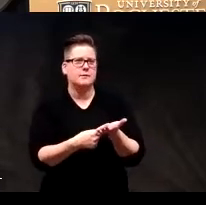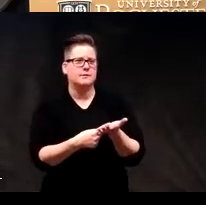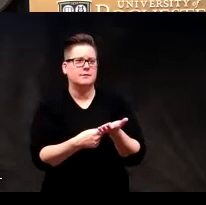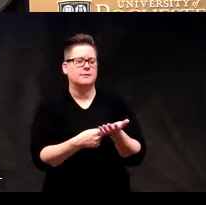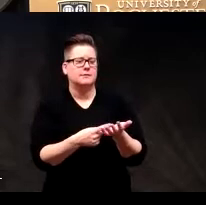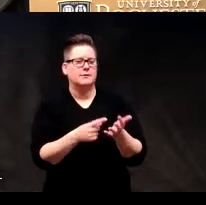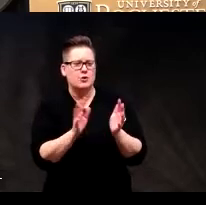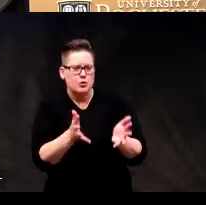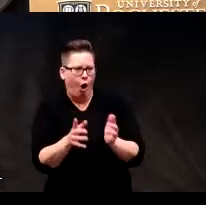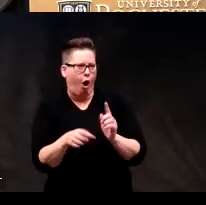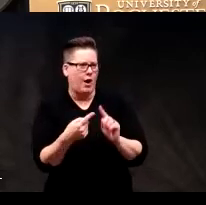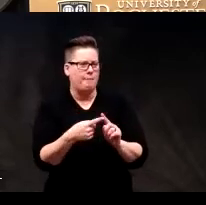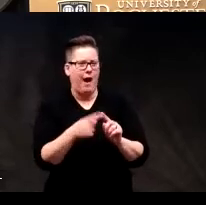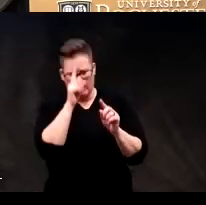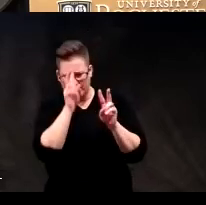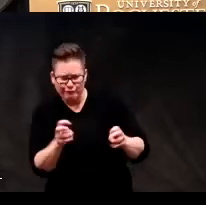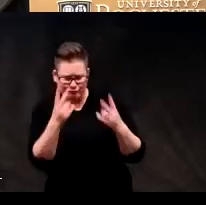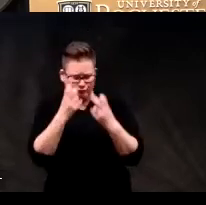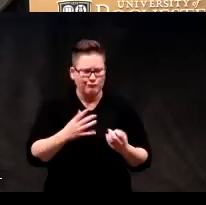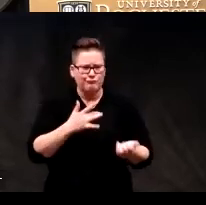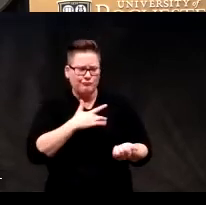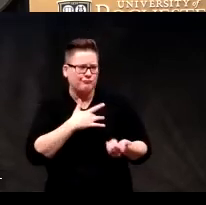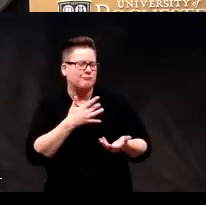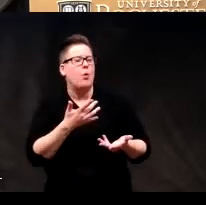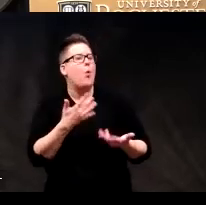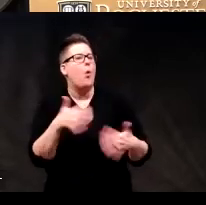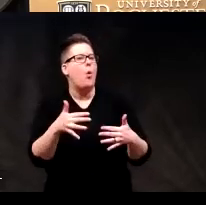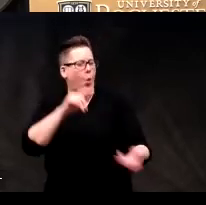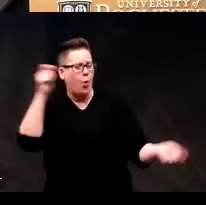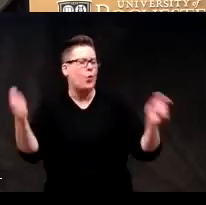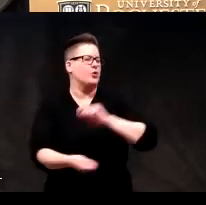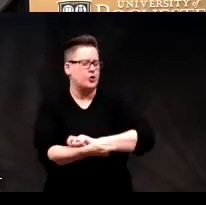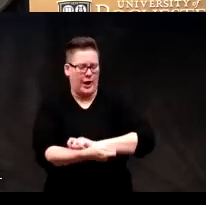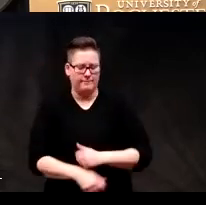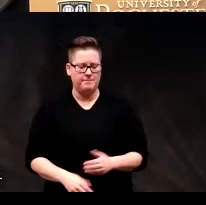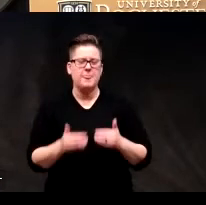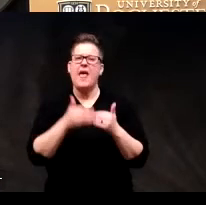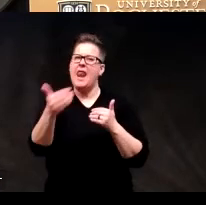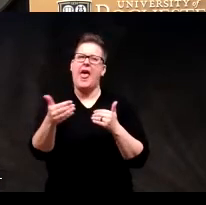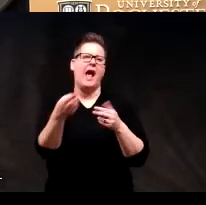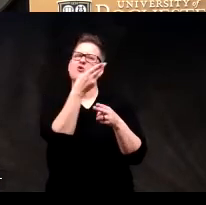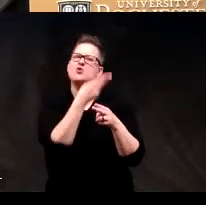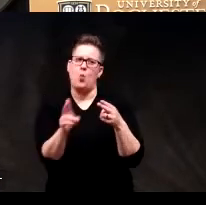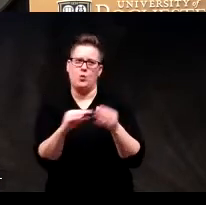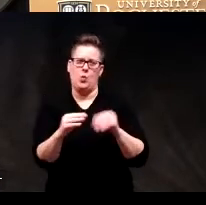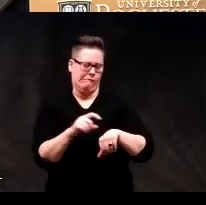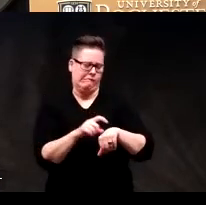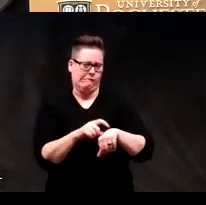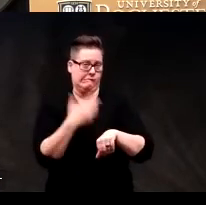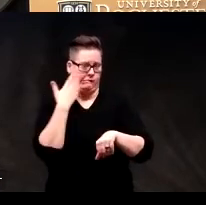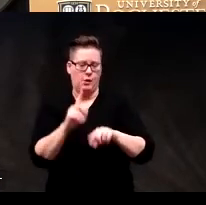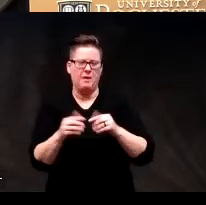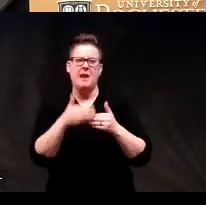insides, it can really transform things. The next case I'm going to present to you really quickly, I don't know if I'm running out of time